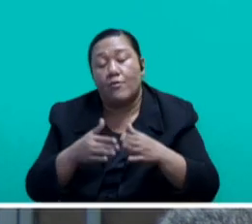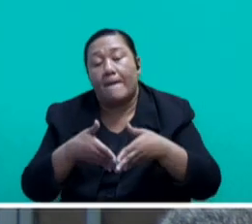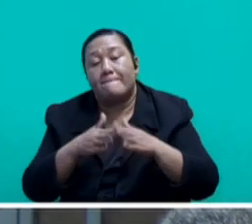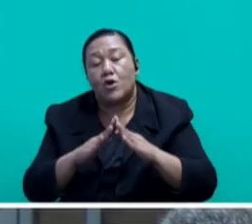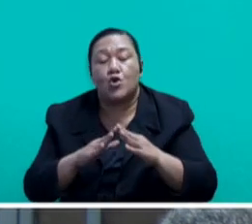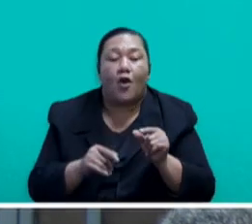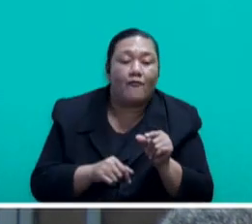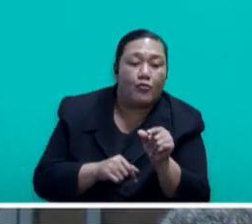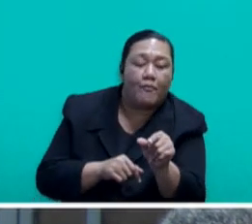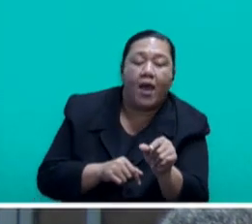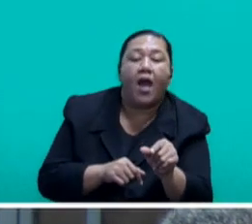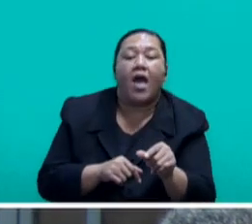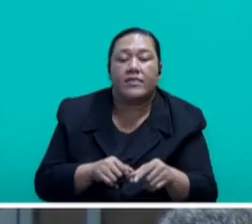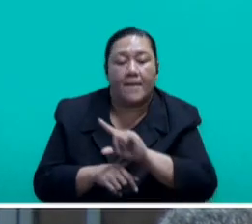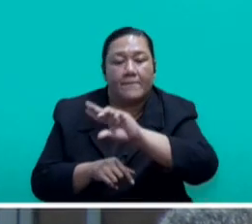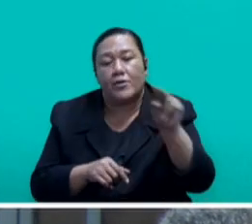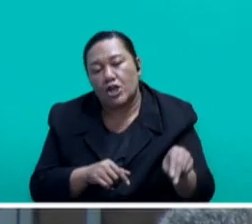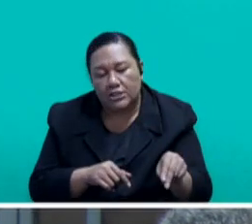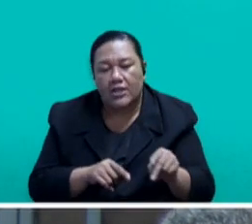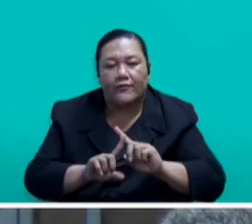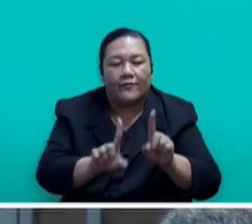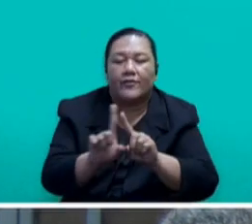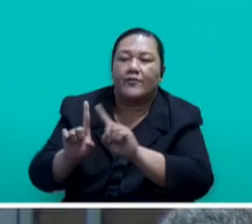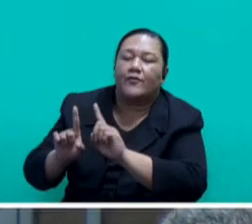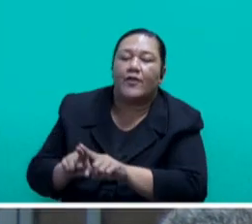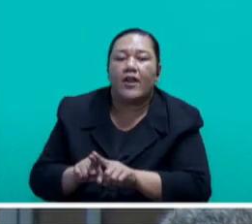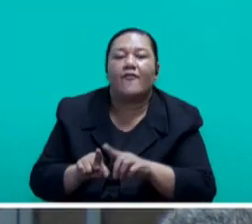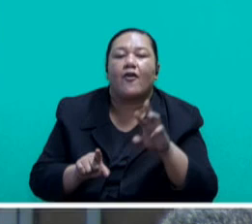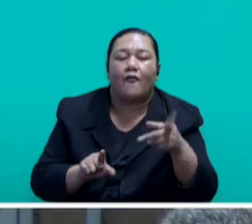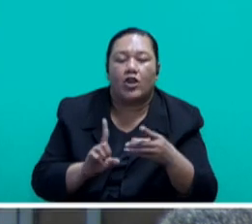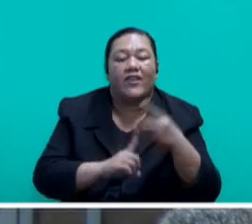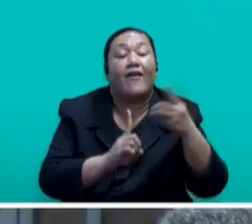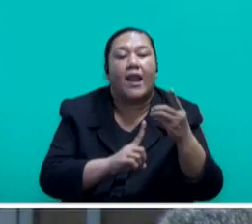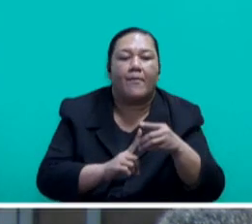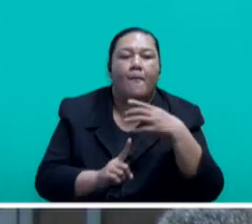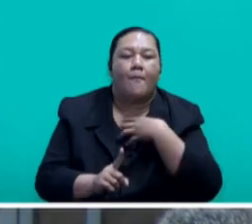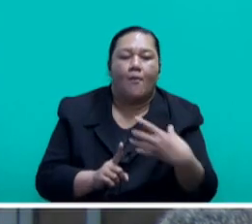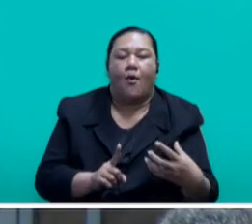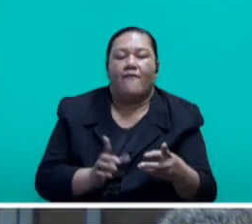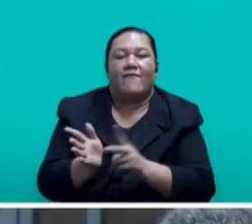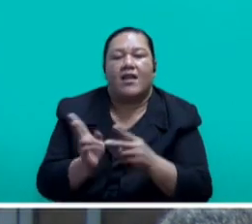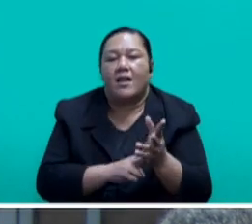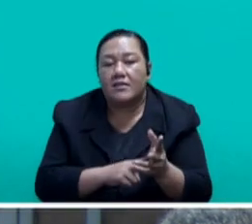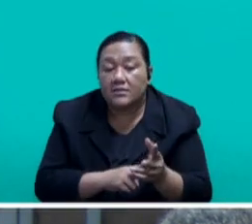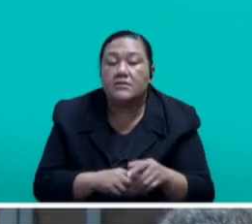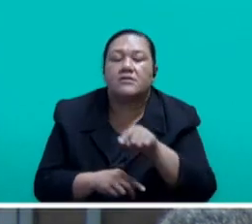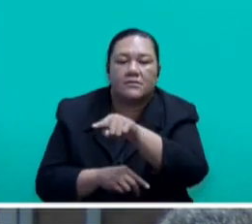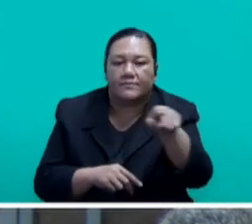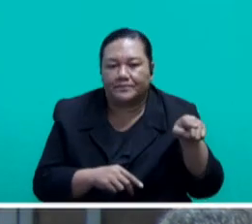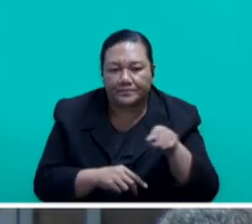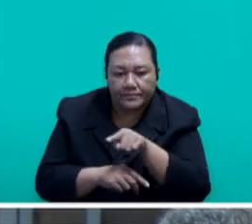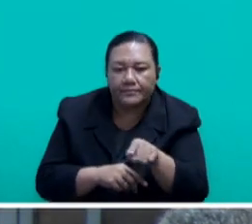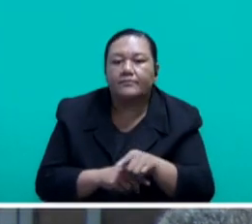and Bridges and Footbridges program to deliver more rural infrastructure projects to increase transportation